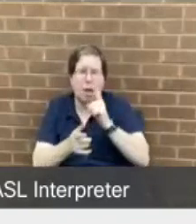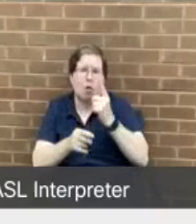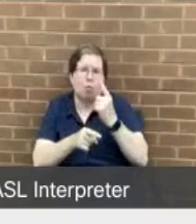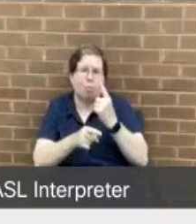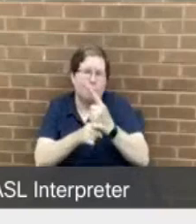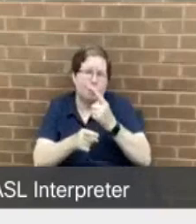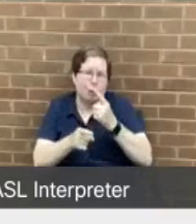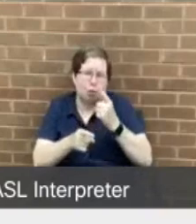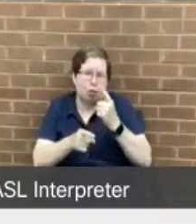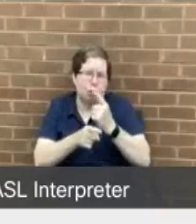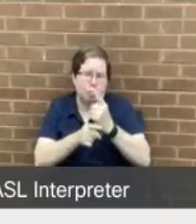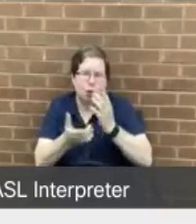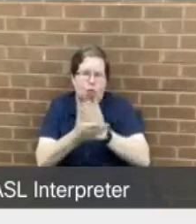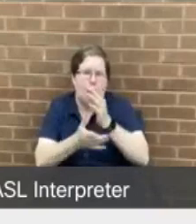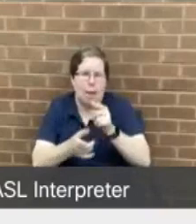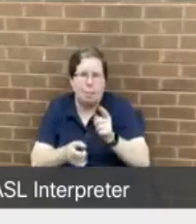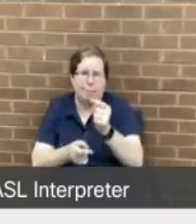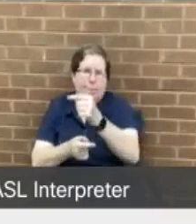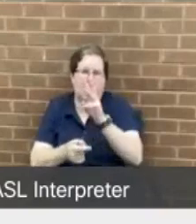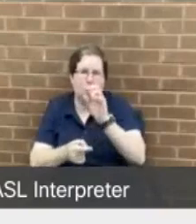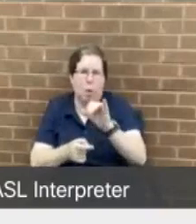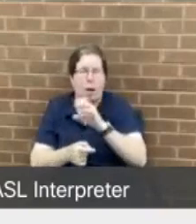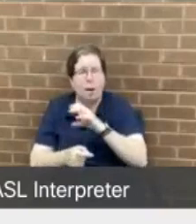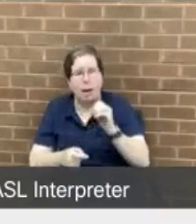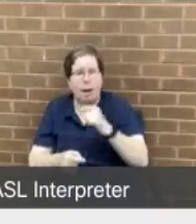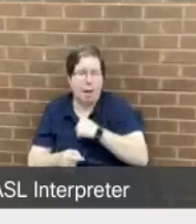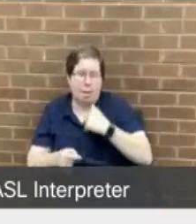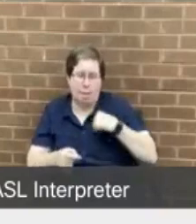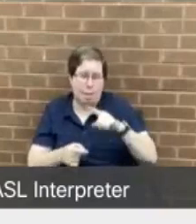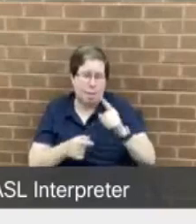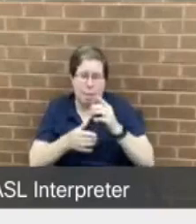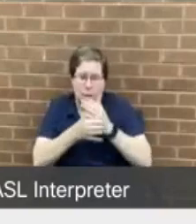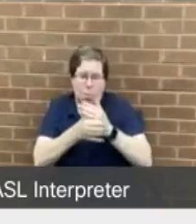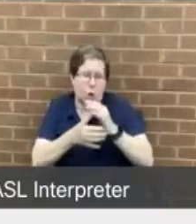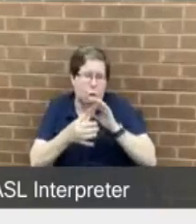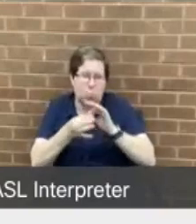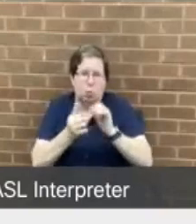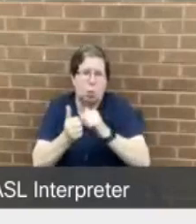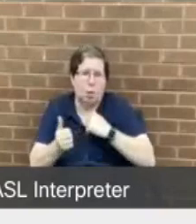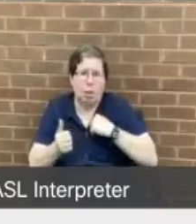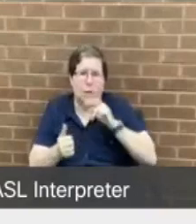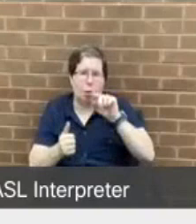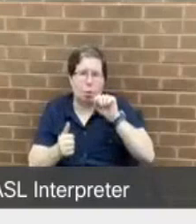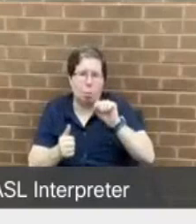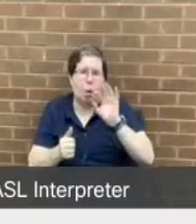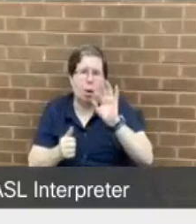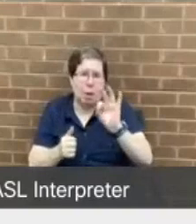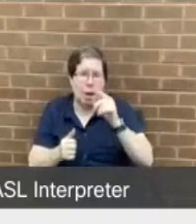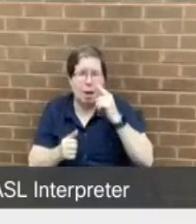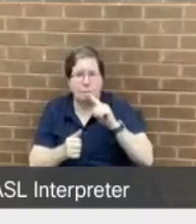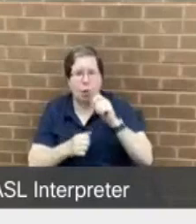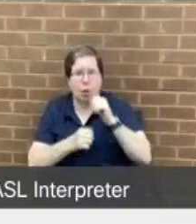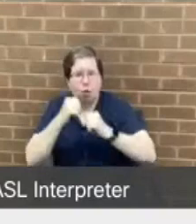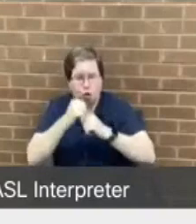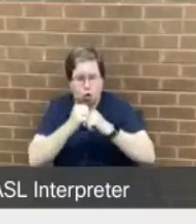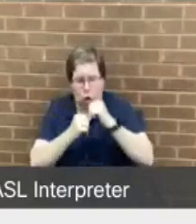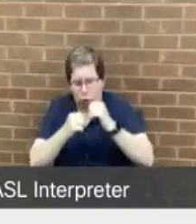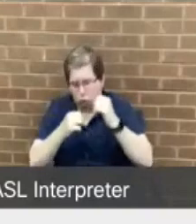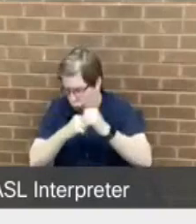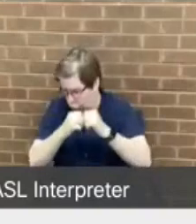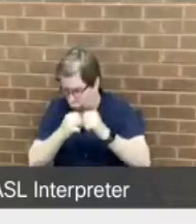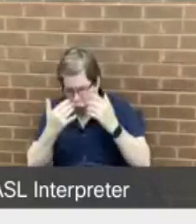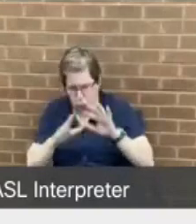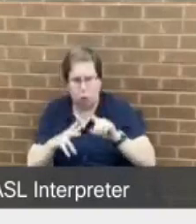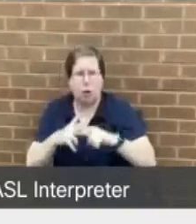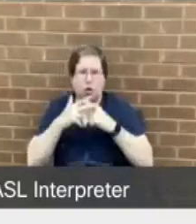and utilities for that project. The county, in their partnership with us, funded the $3.9 million for construction. So construction is underway, and we're